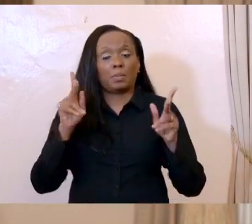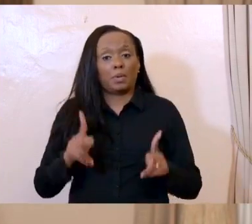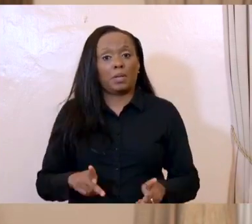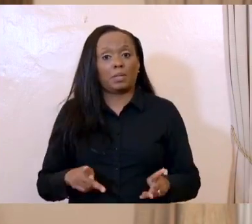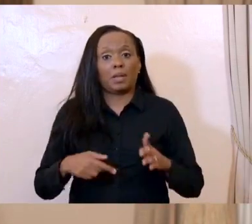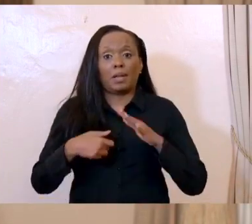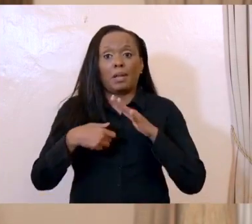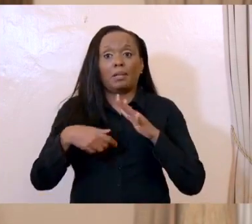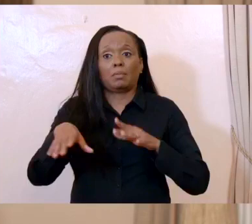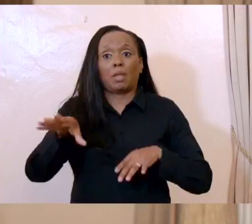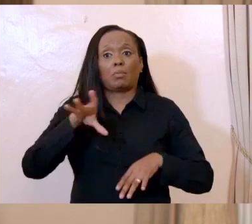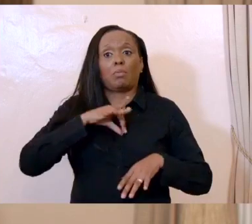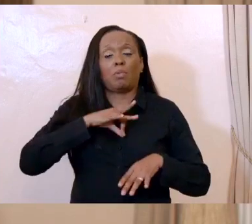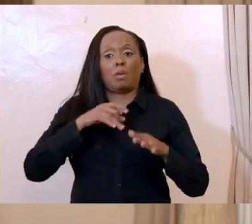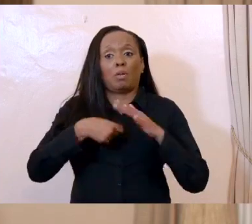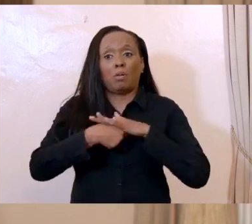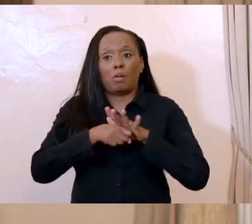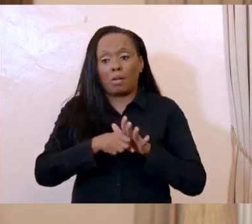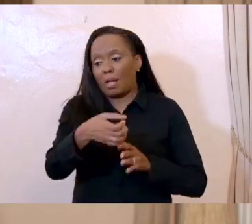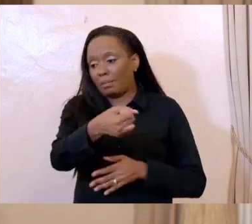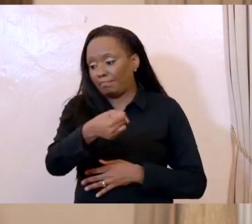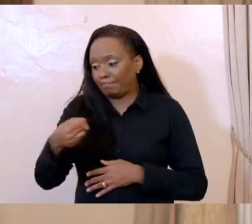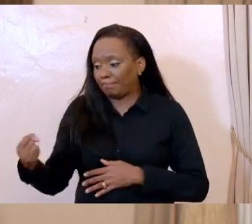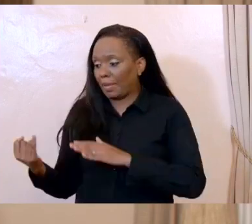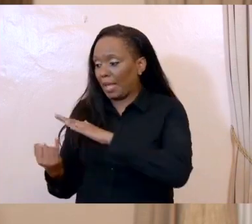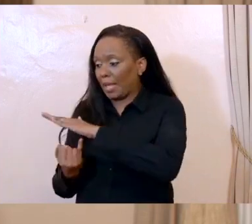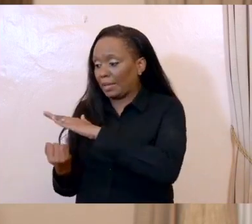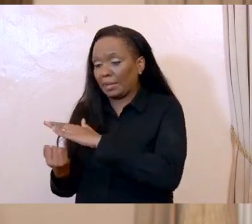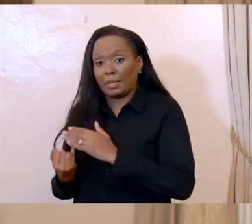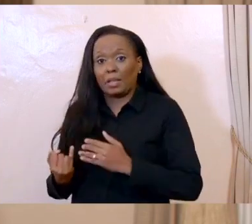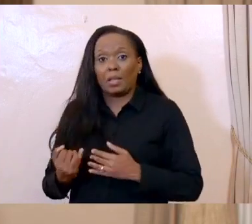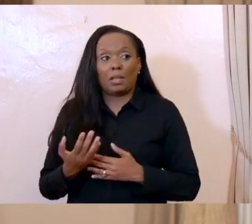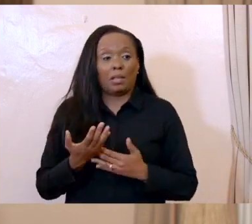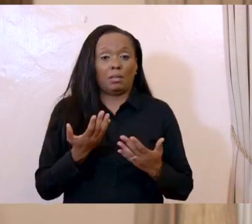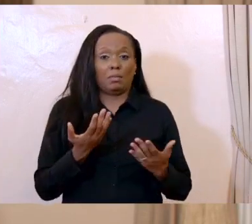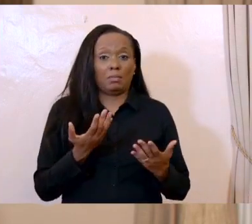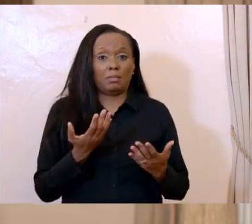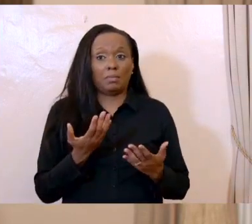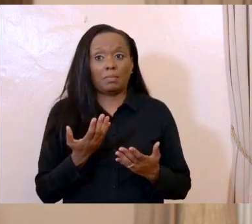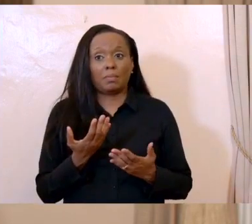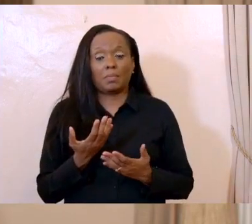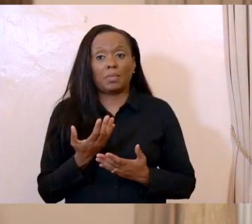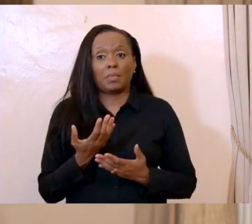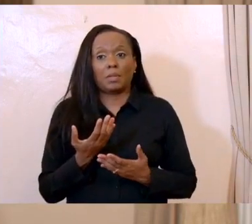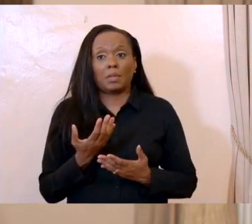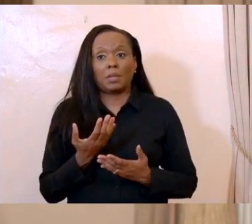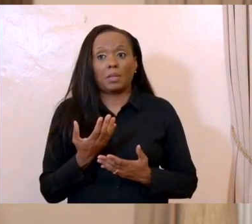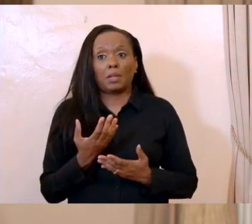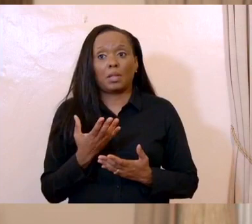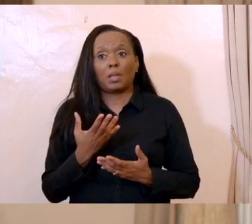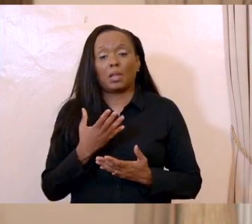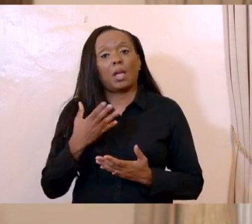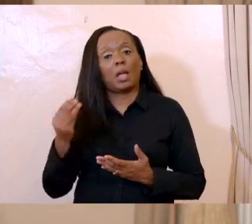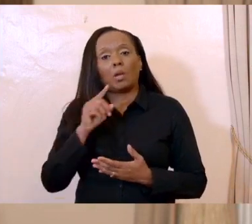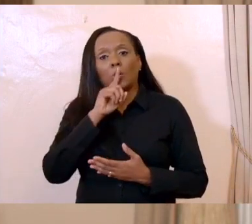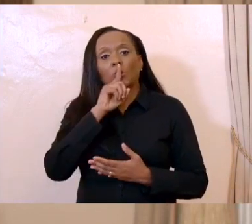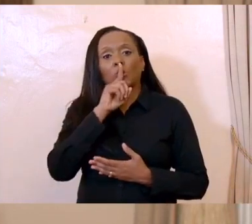have been admitted to isolation, and are having what I would describe as a